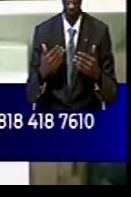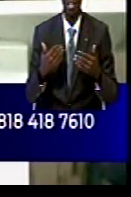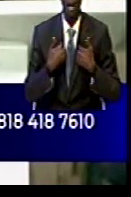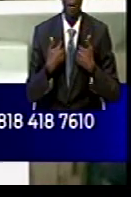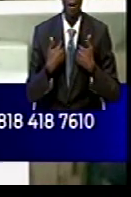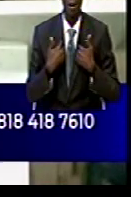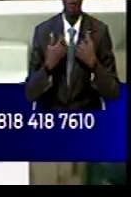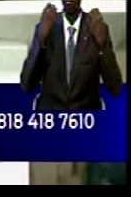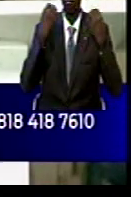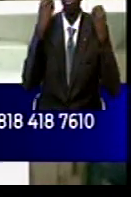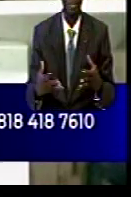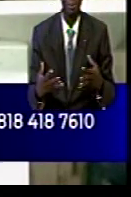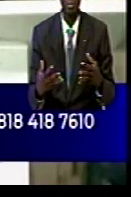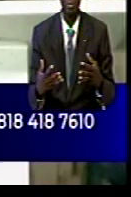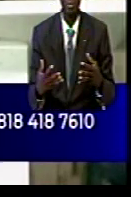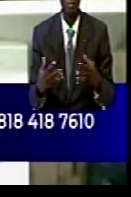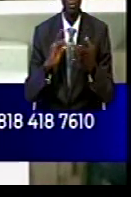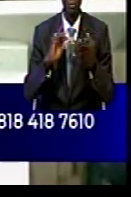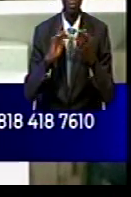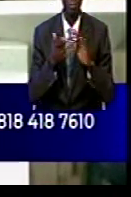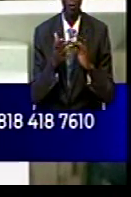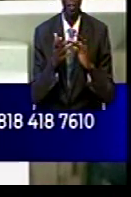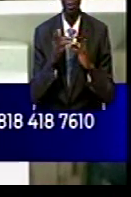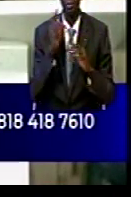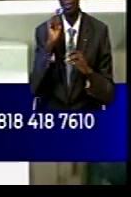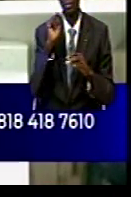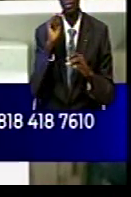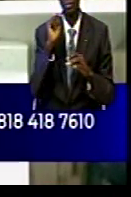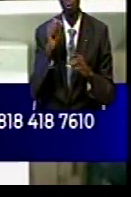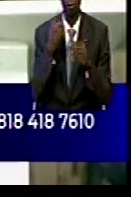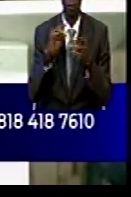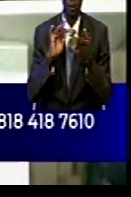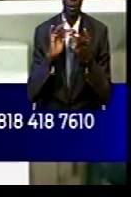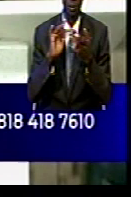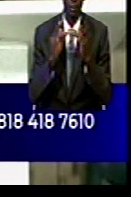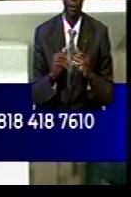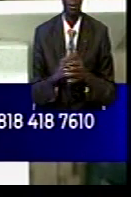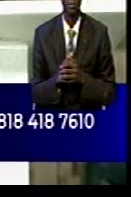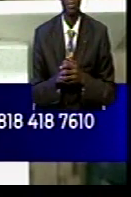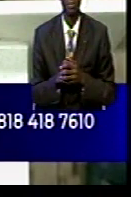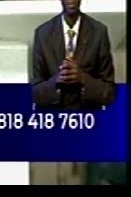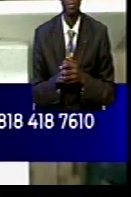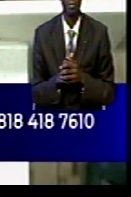please. We have more testimonies.